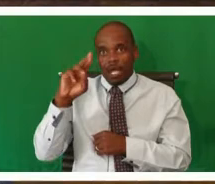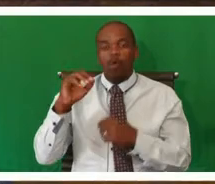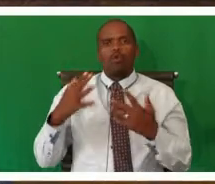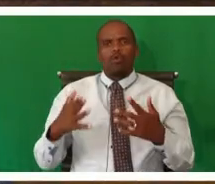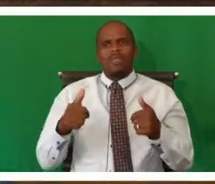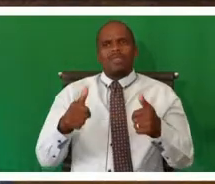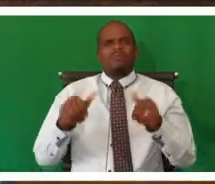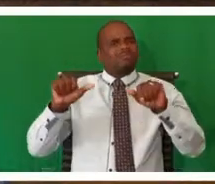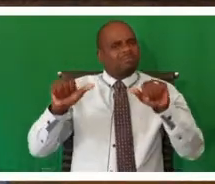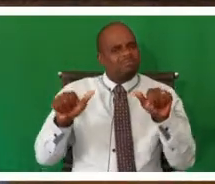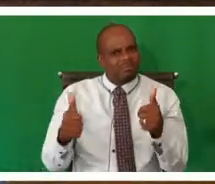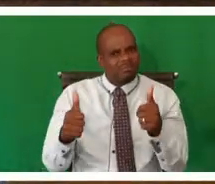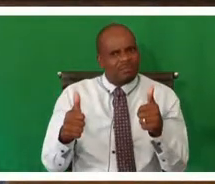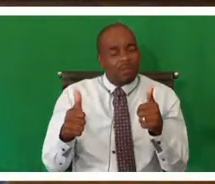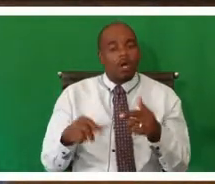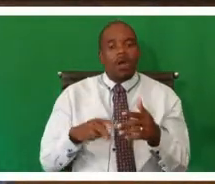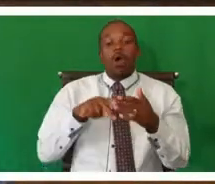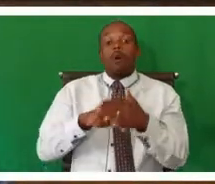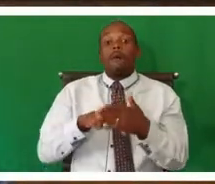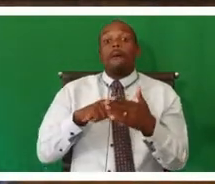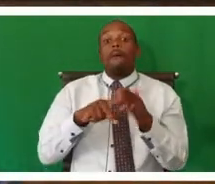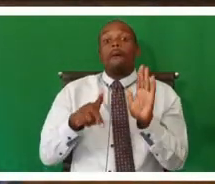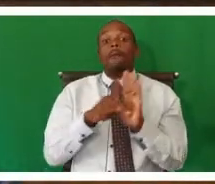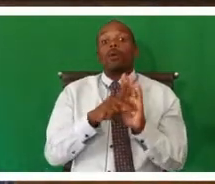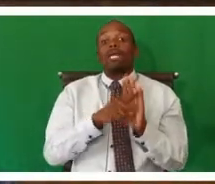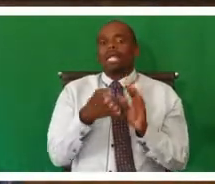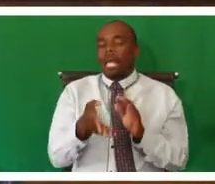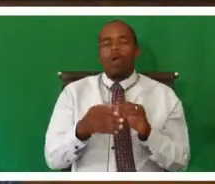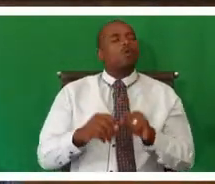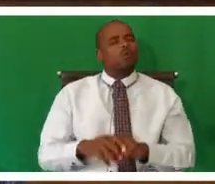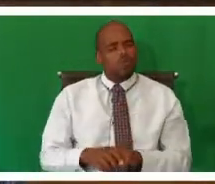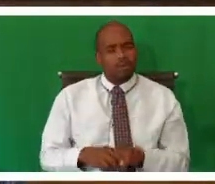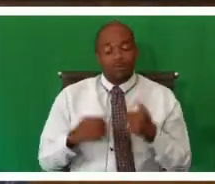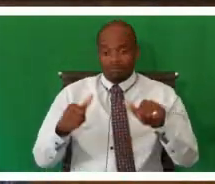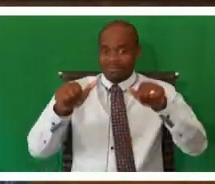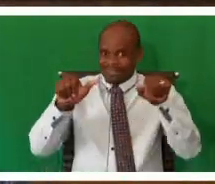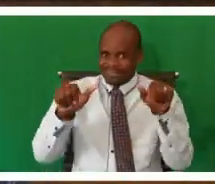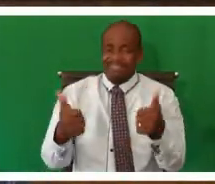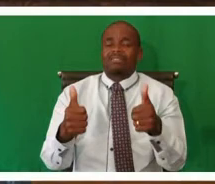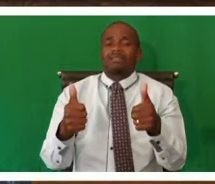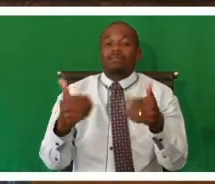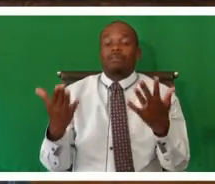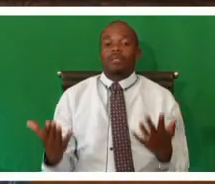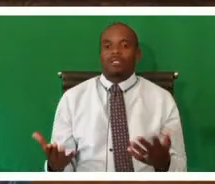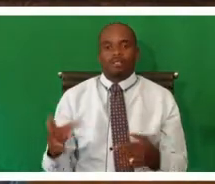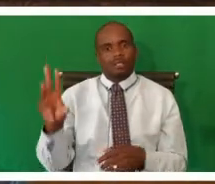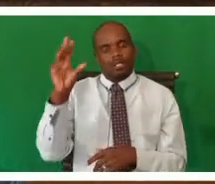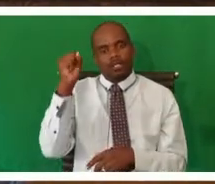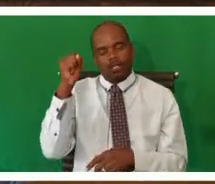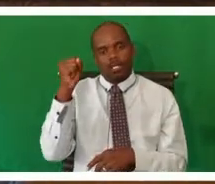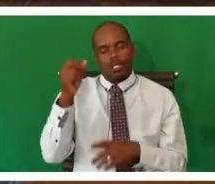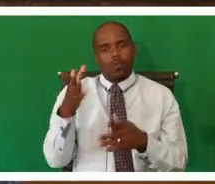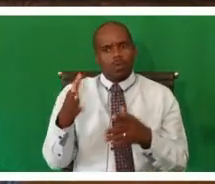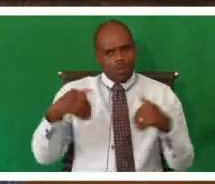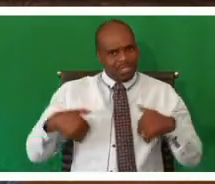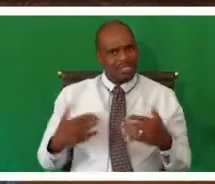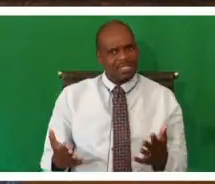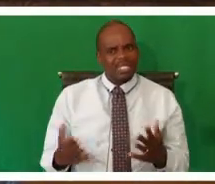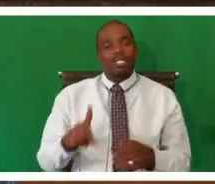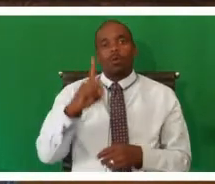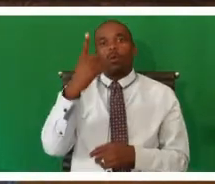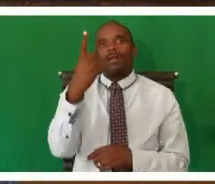advanced stage of development. It is expected that smelter will create 1,500 employment